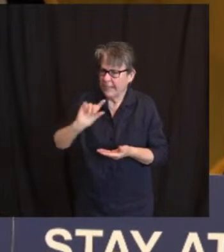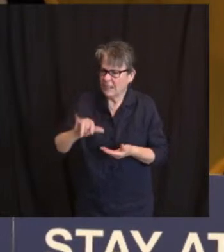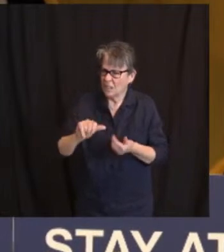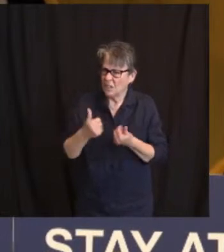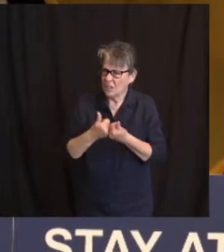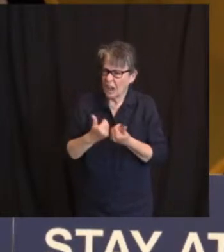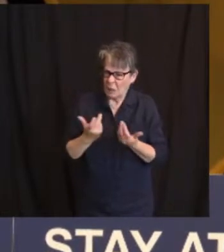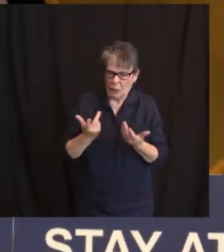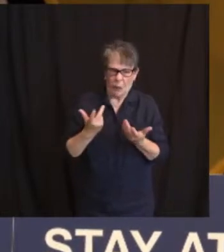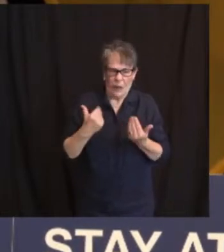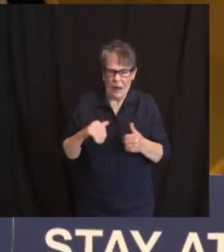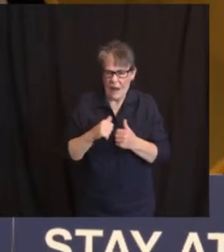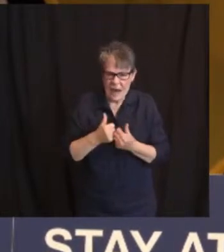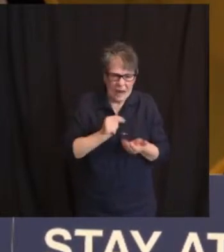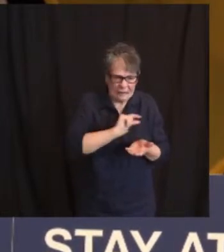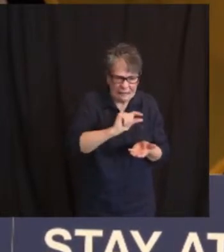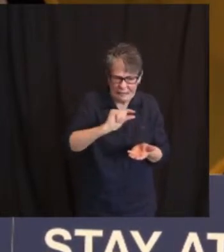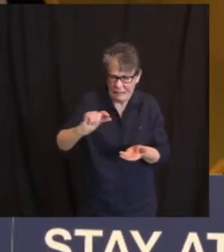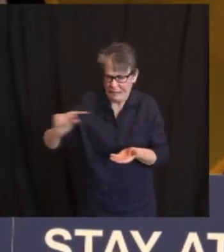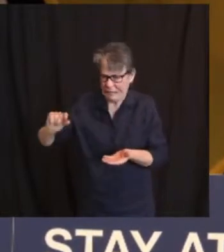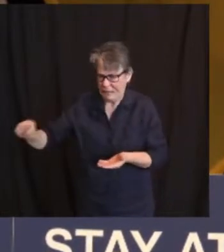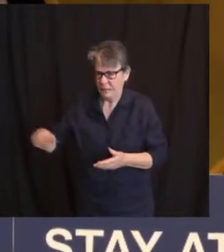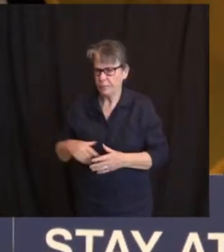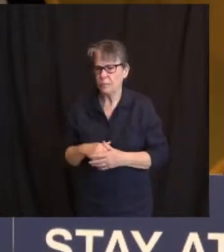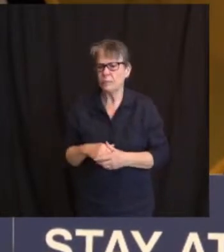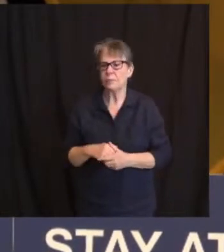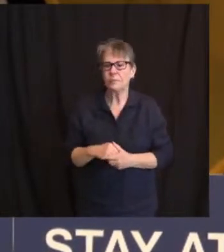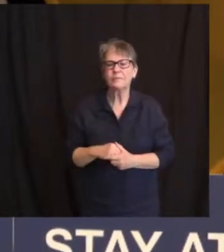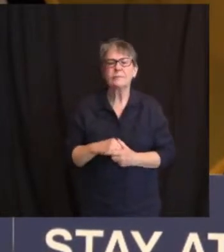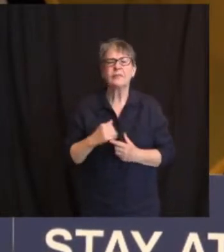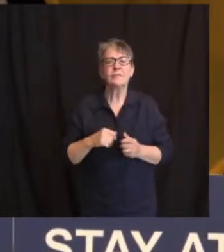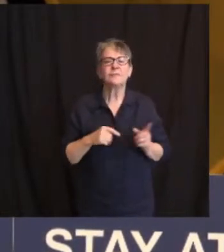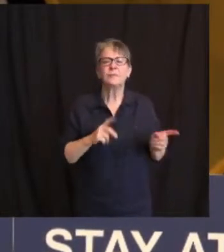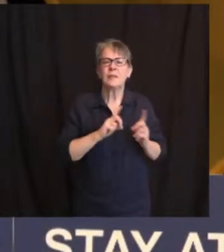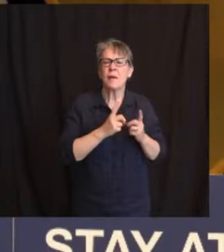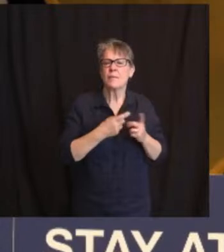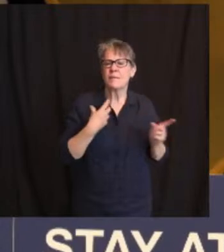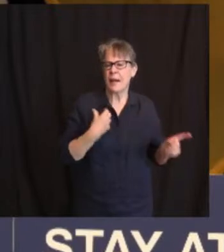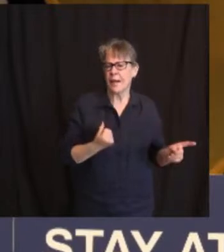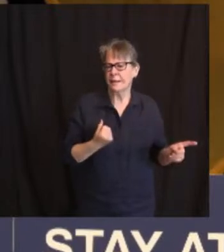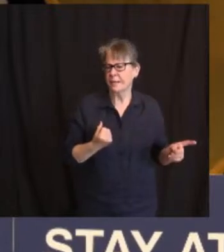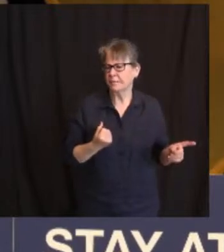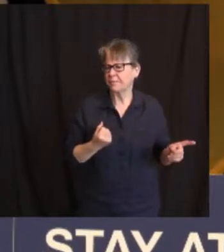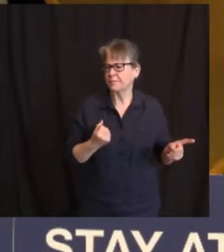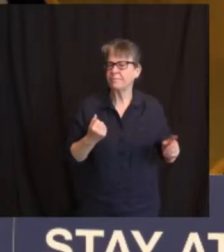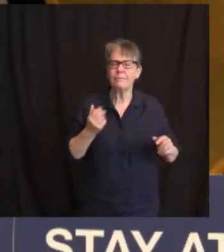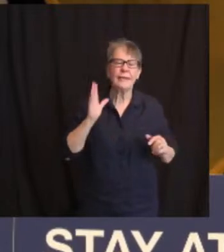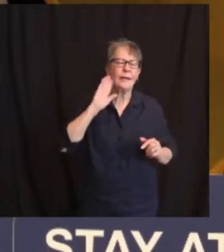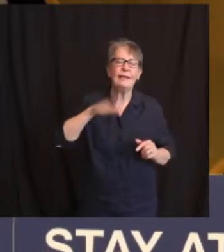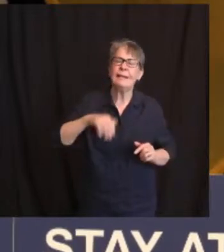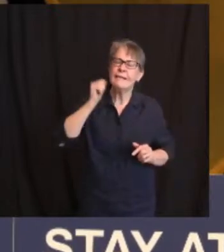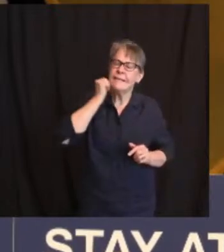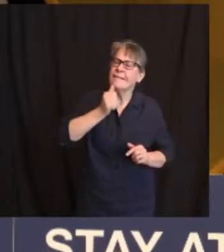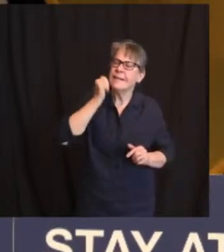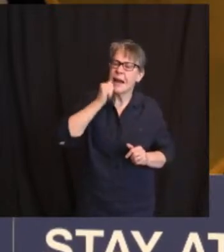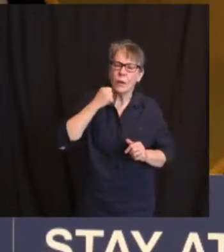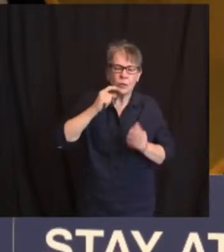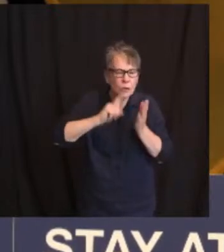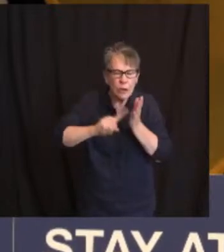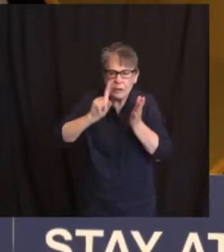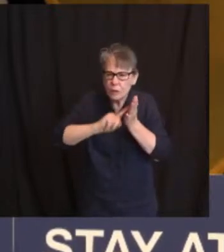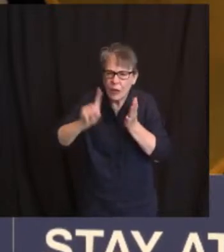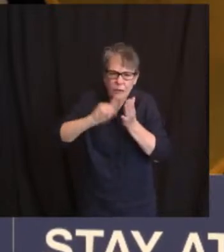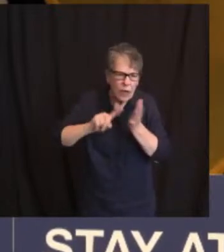Pat takes control of every day. On the Medicaid and any insurance, there is a registration